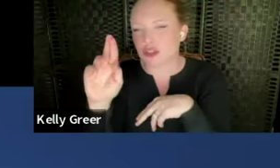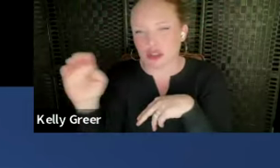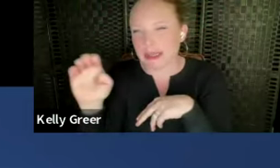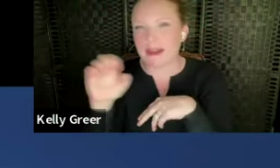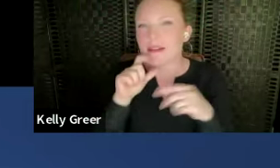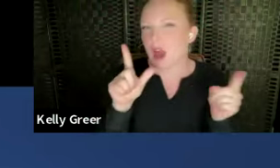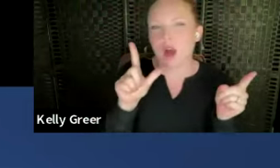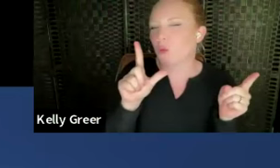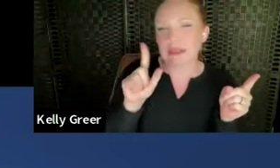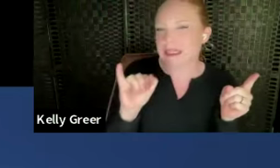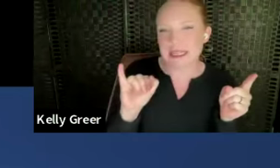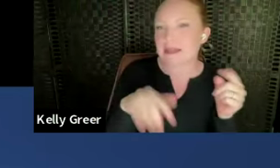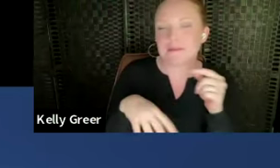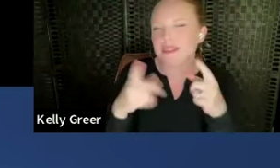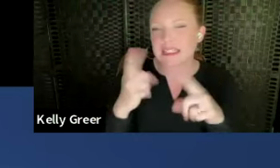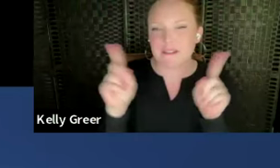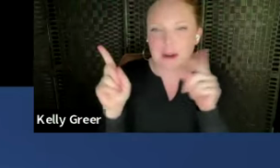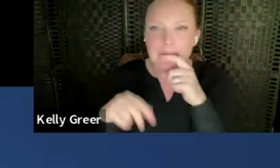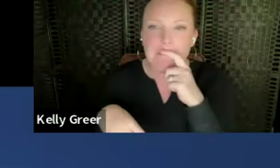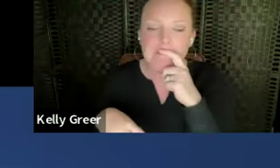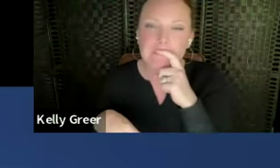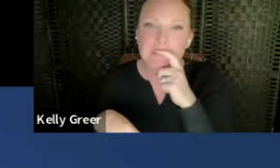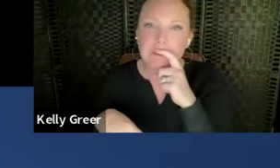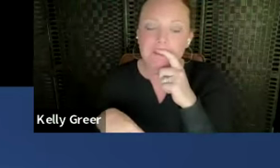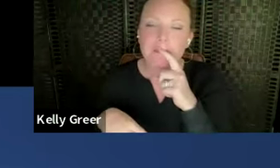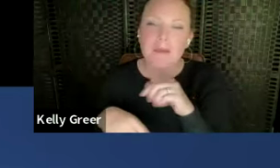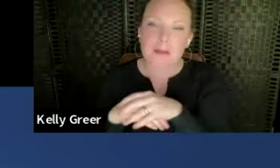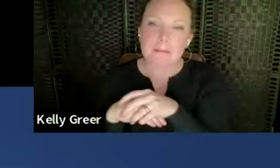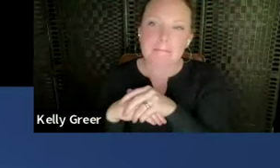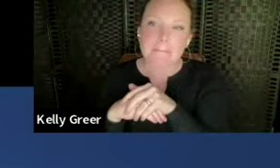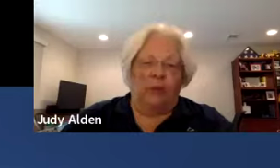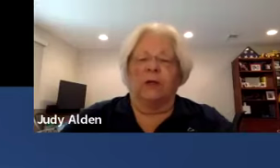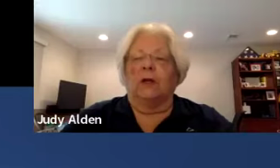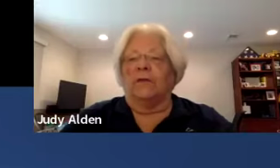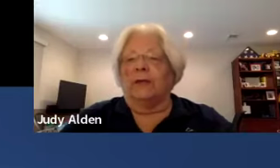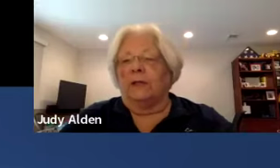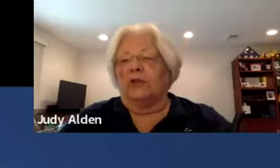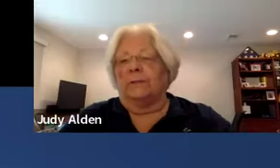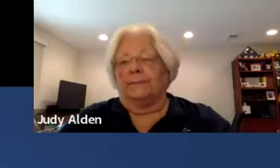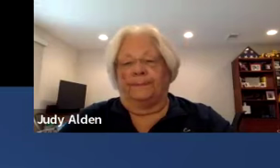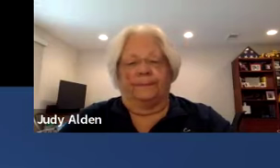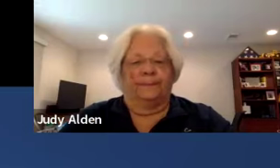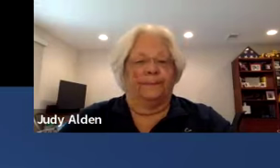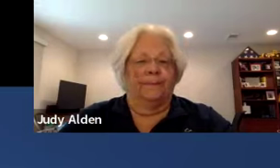called Linktree, not LinkedIn. It's different. Thank you for